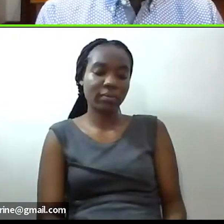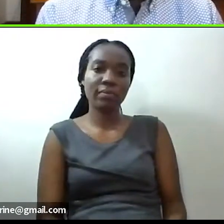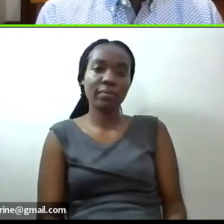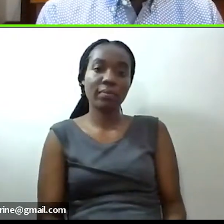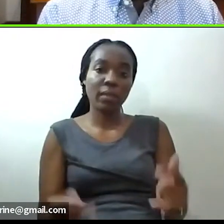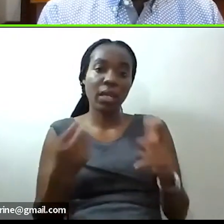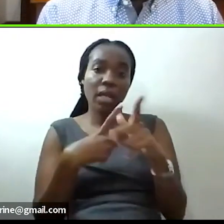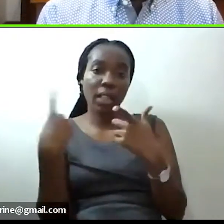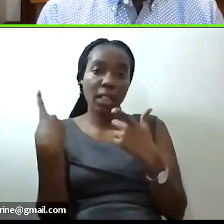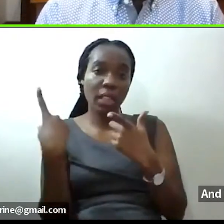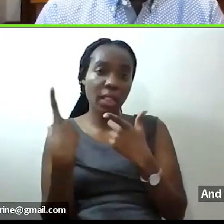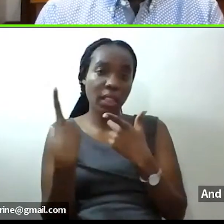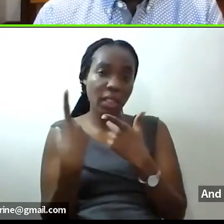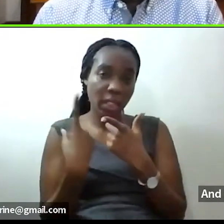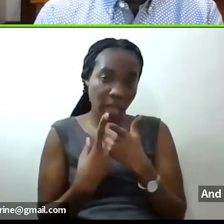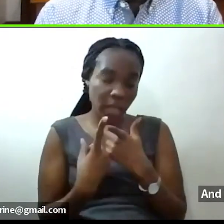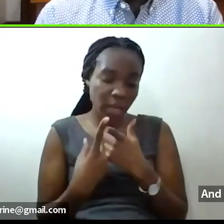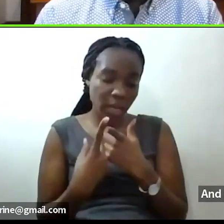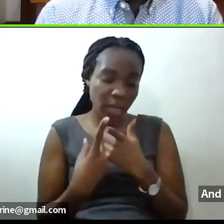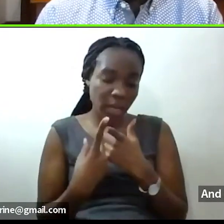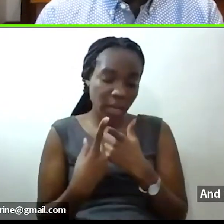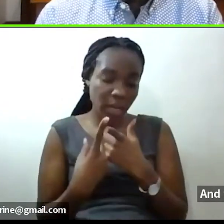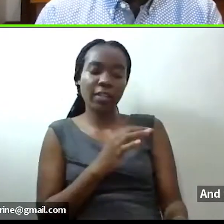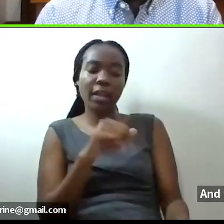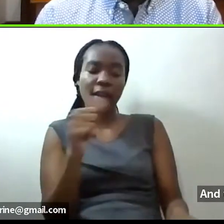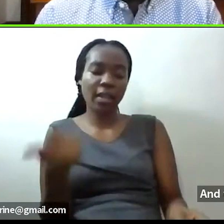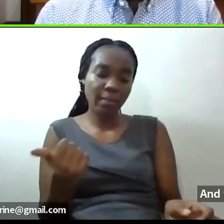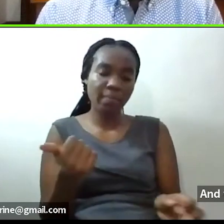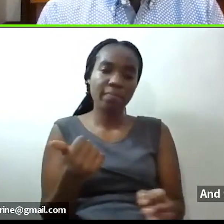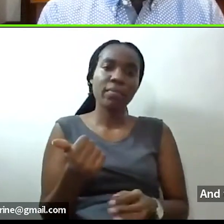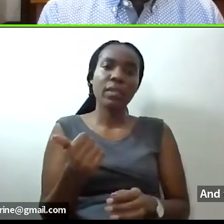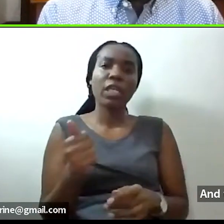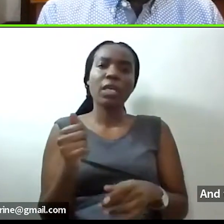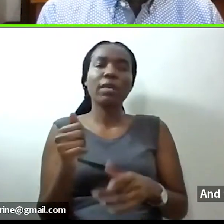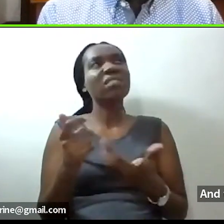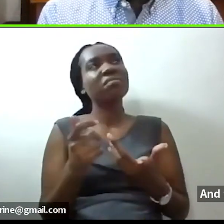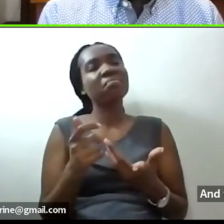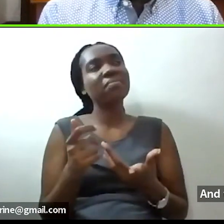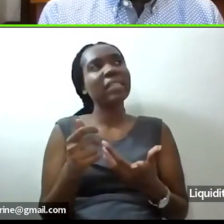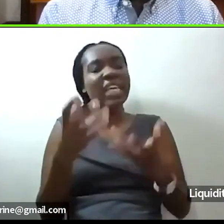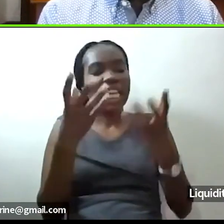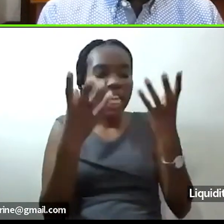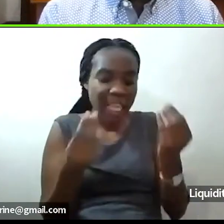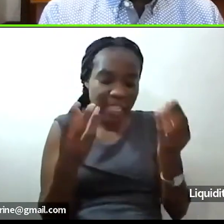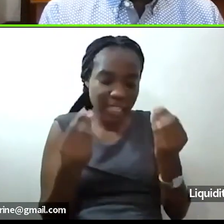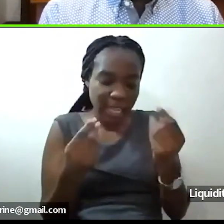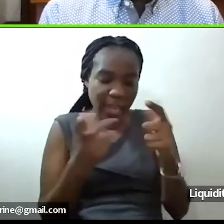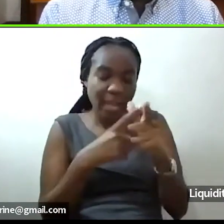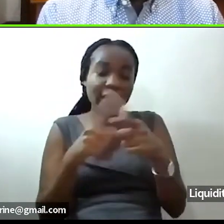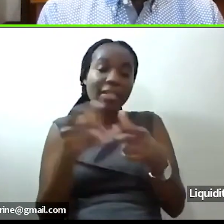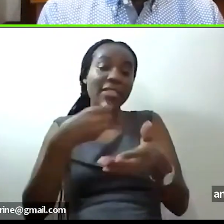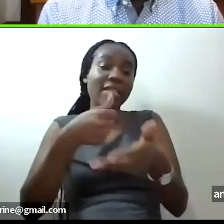is liquidity. Liquidity in the sense that they are easy and quick to sell in the market in times of